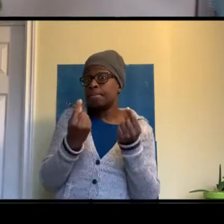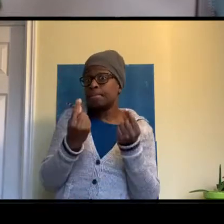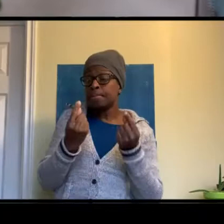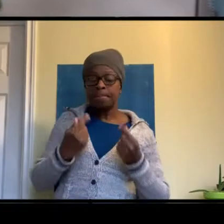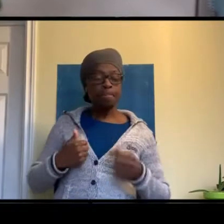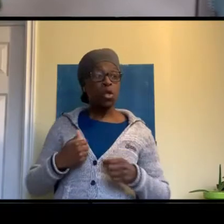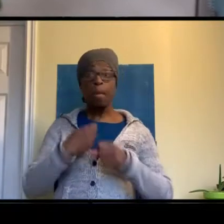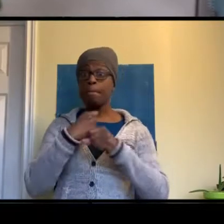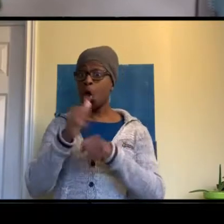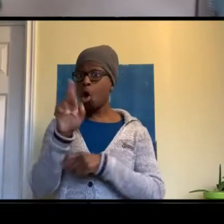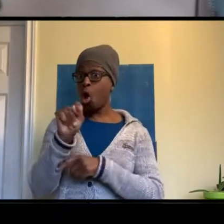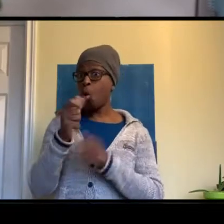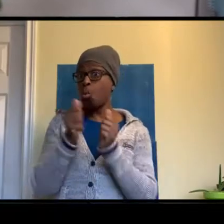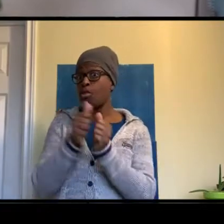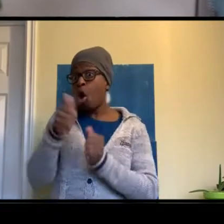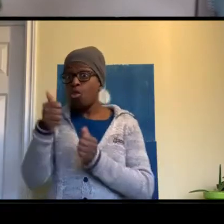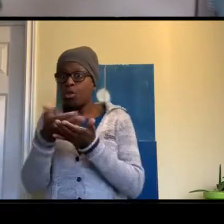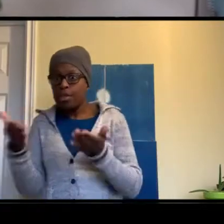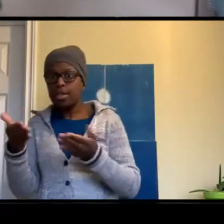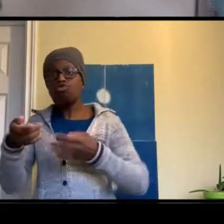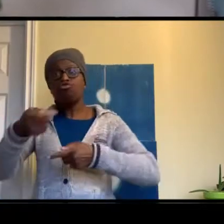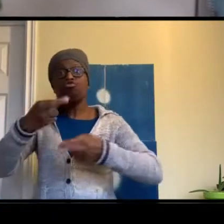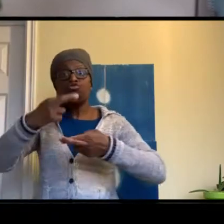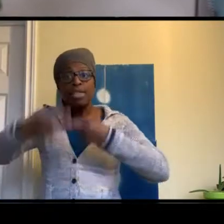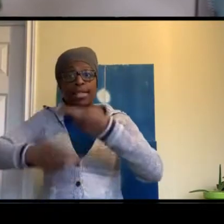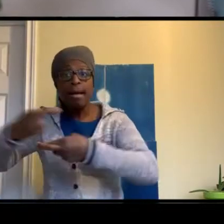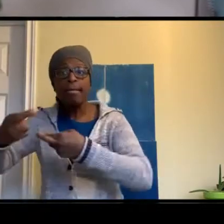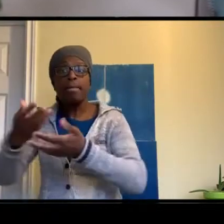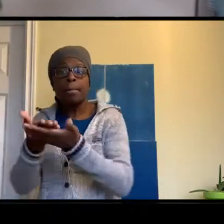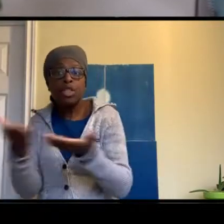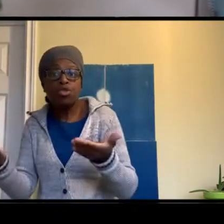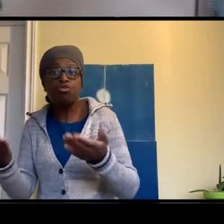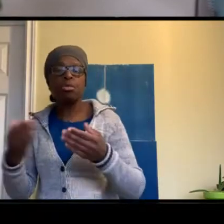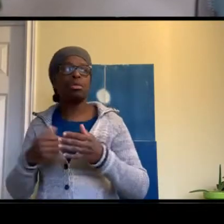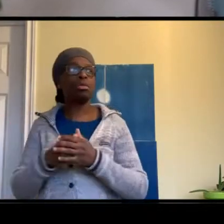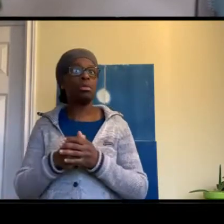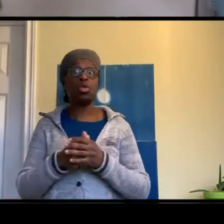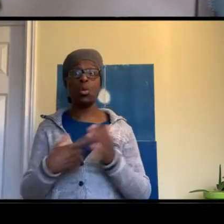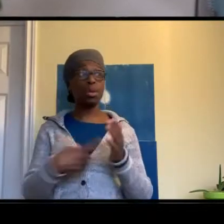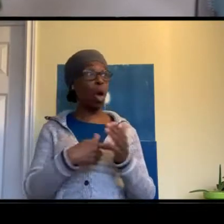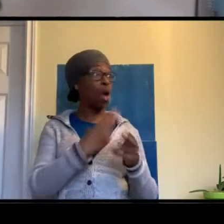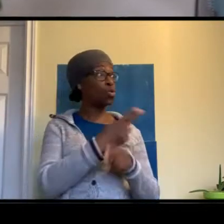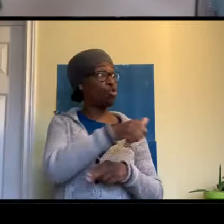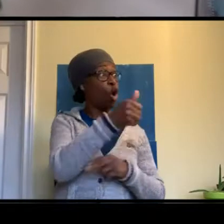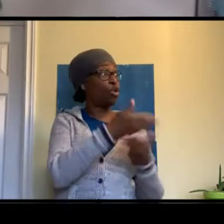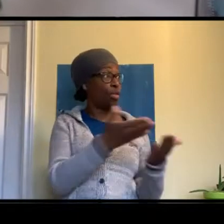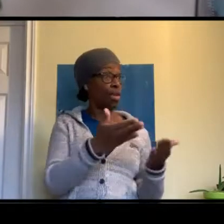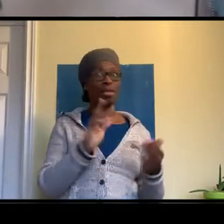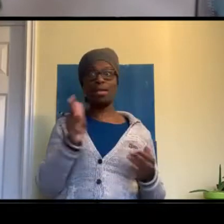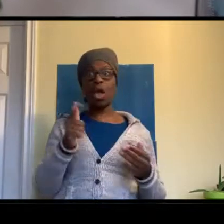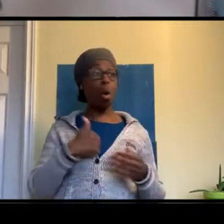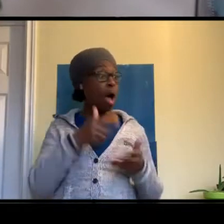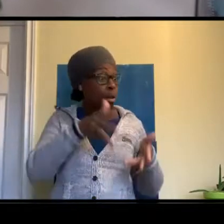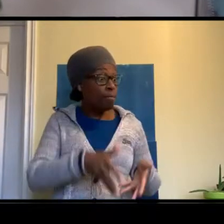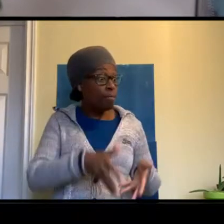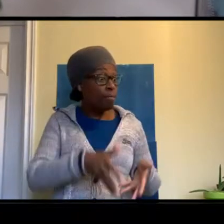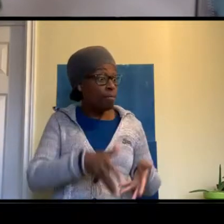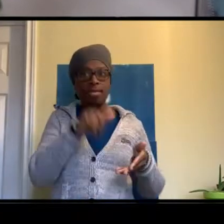a community. We work together a lot of the time to lift each other up and to accomplish